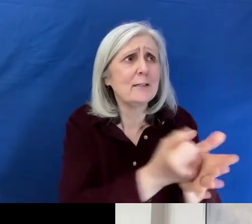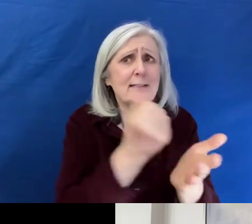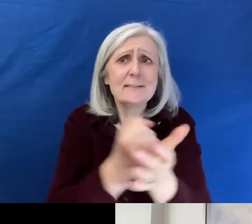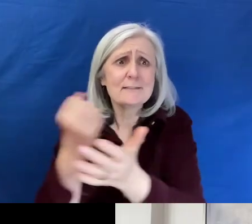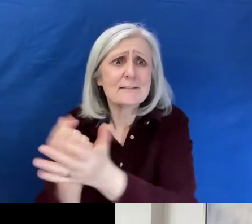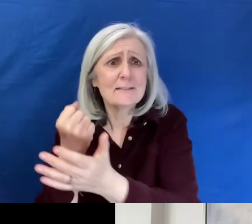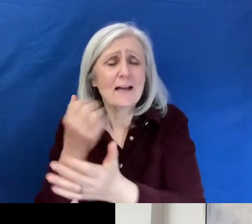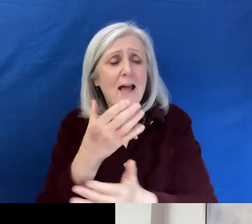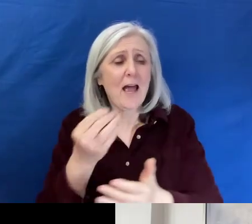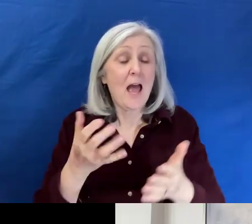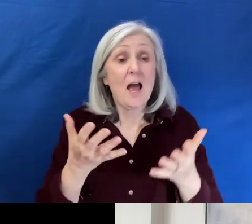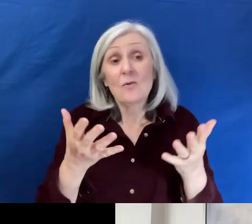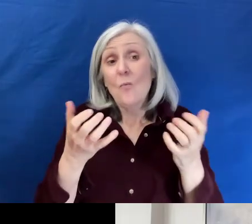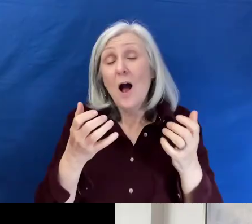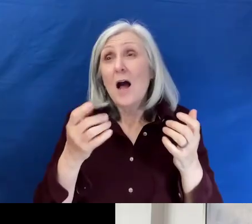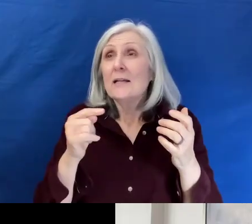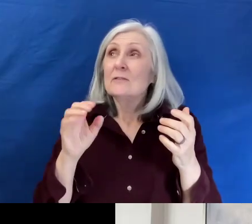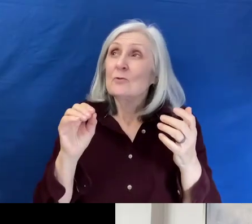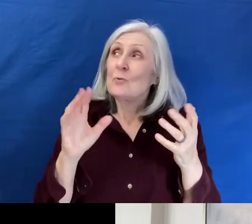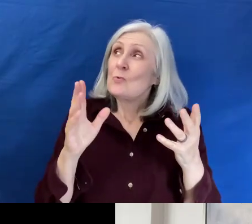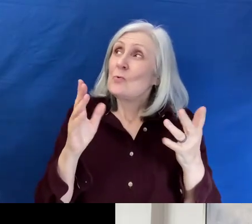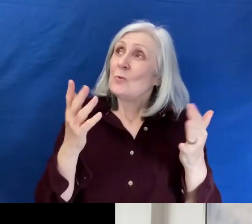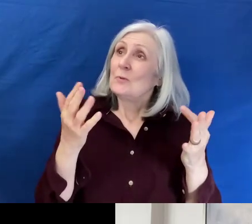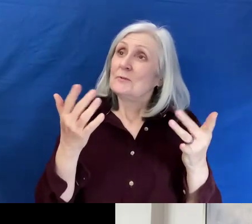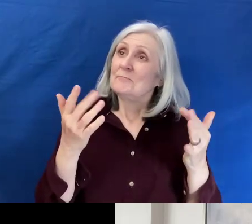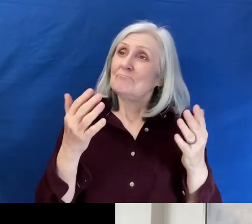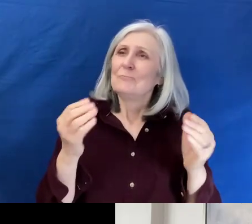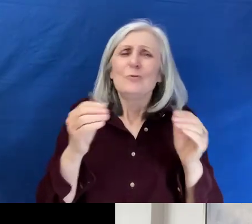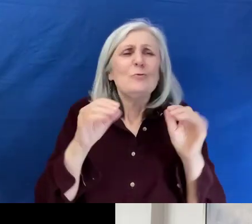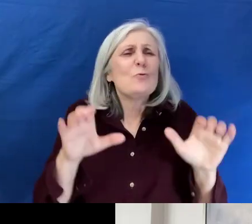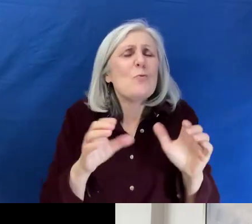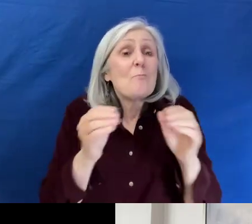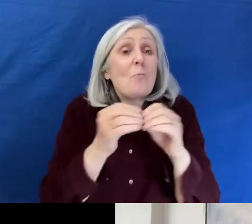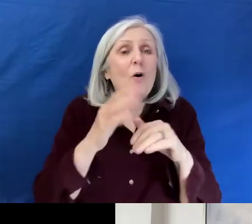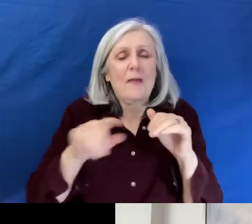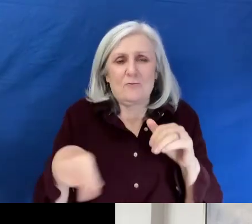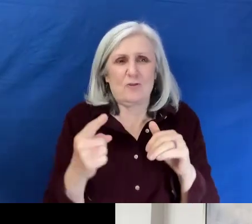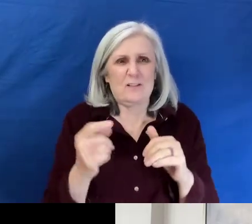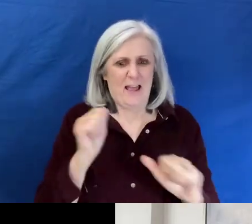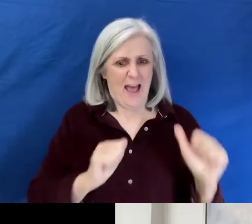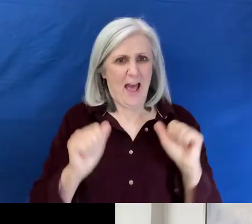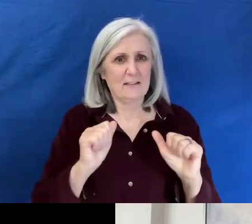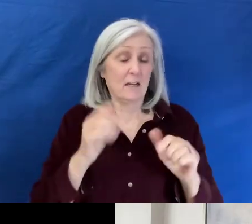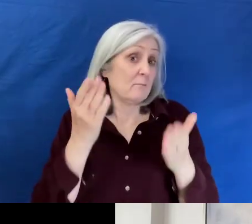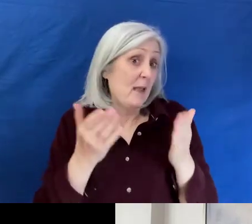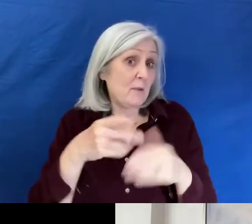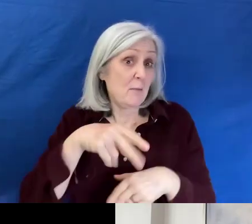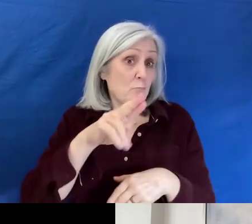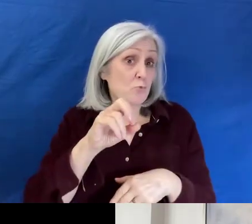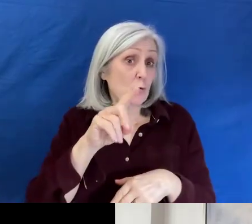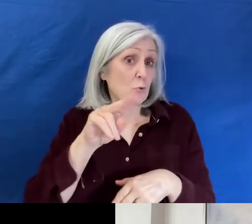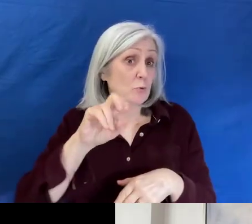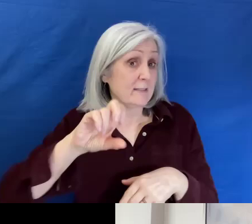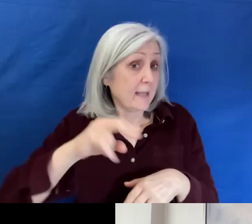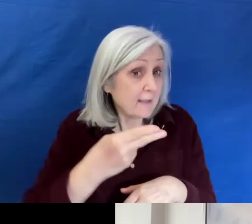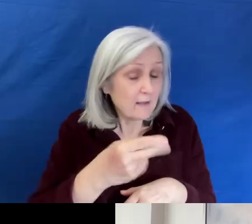wanting to dig deeper, beyond the acting that I've been doing, but also like producing and potentially